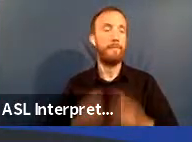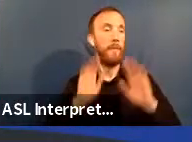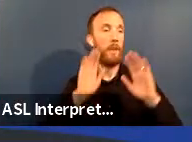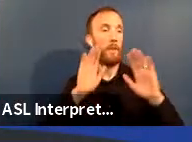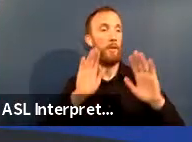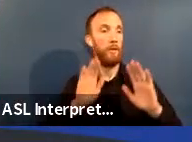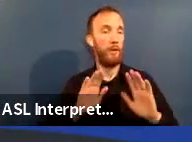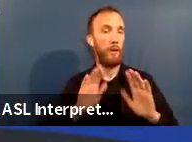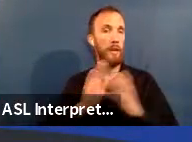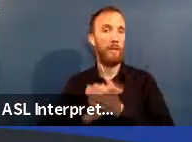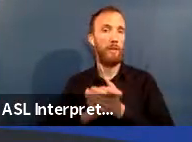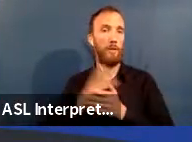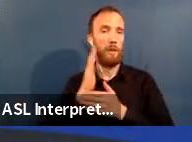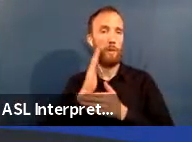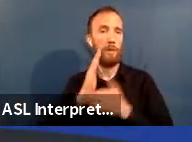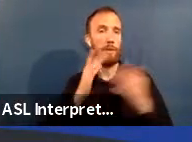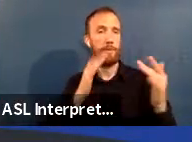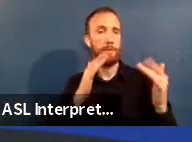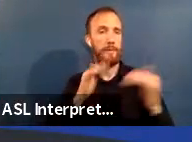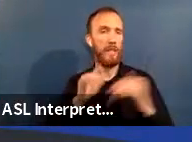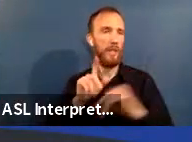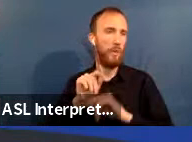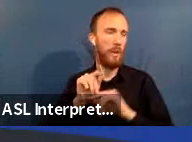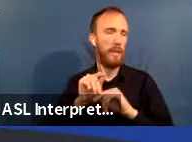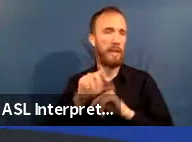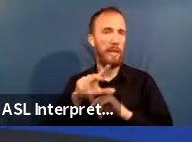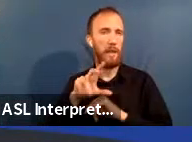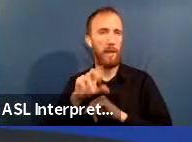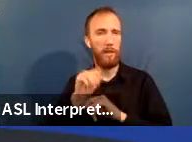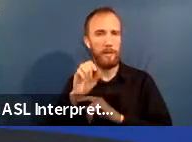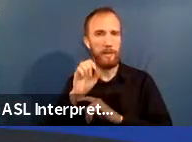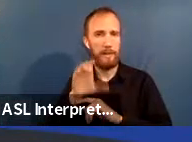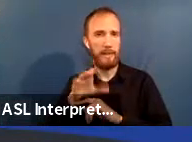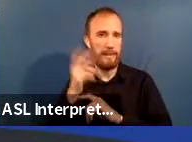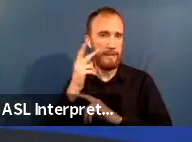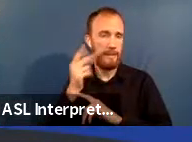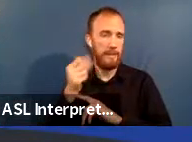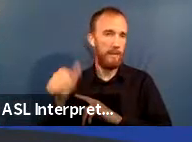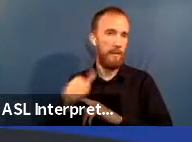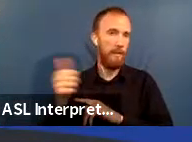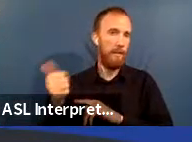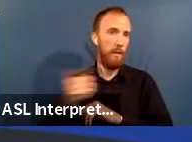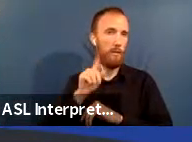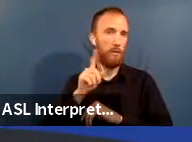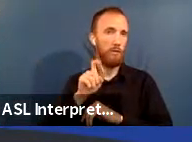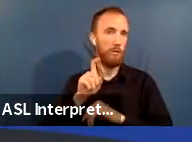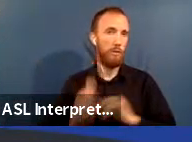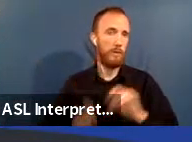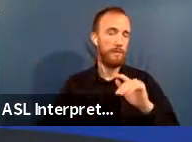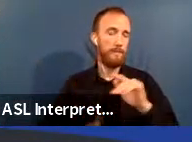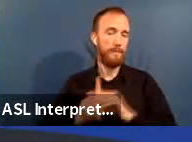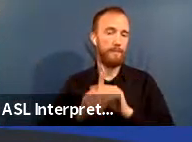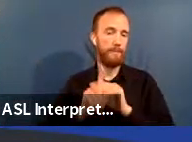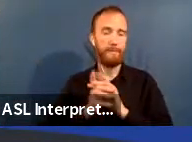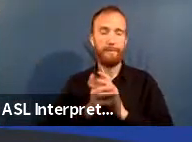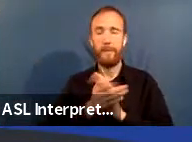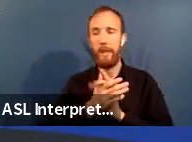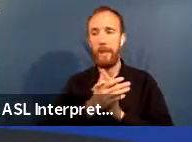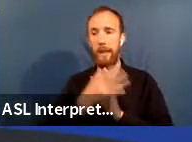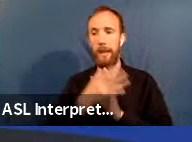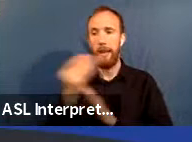We just give maybe 20-30 seconds in case there are any other questions surfacing for anyone.